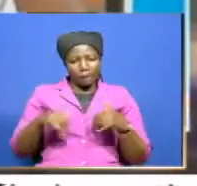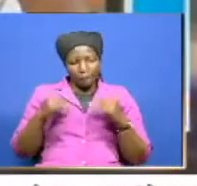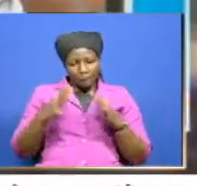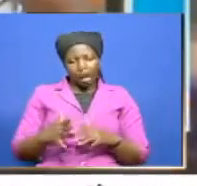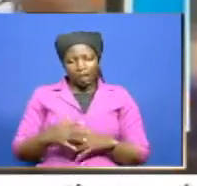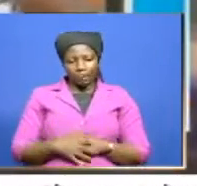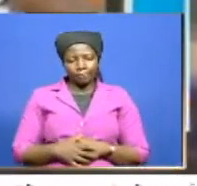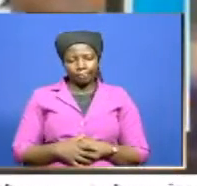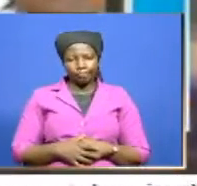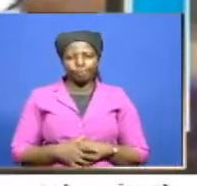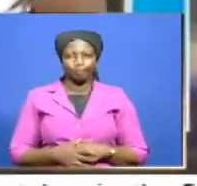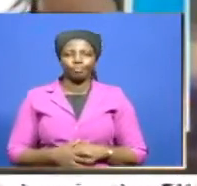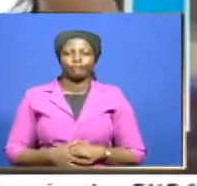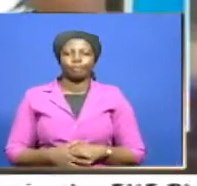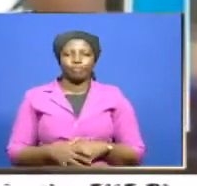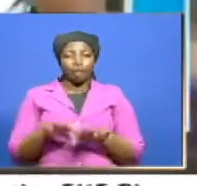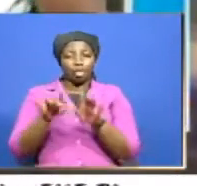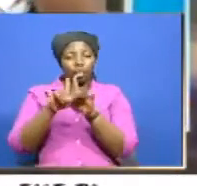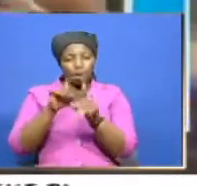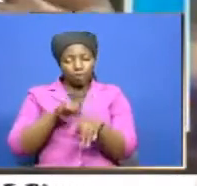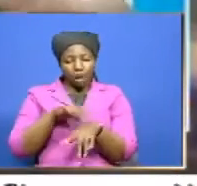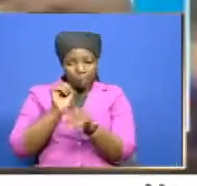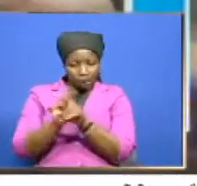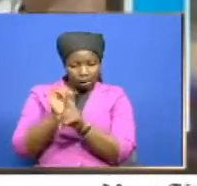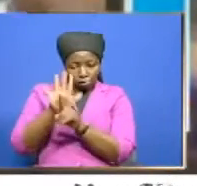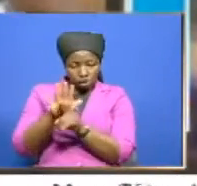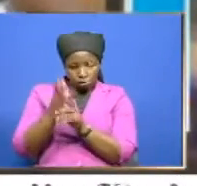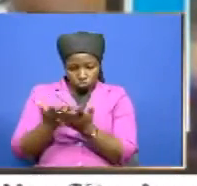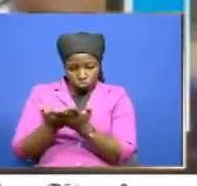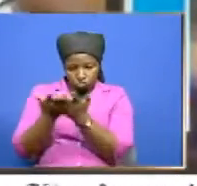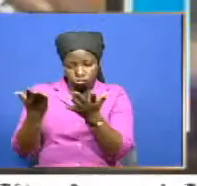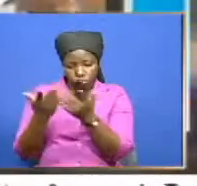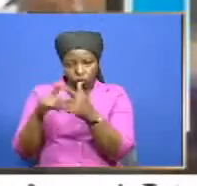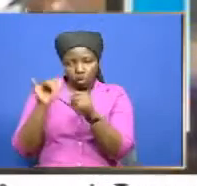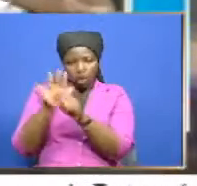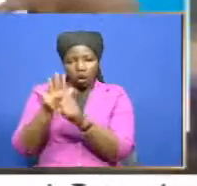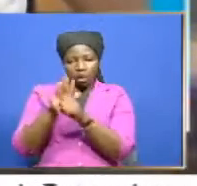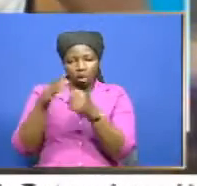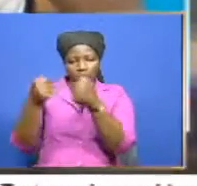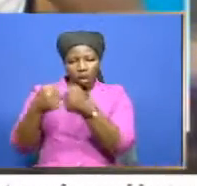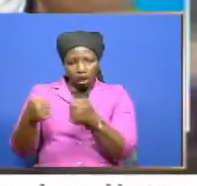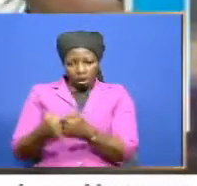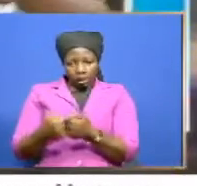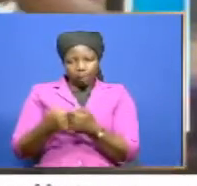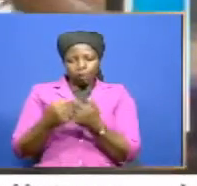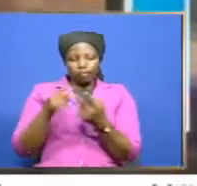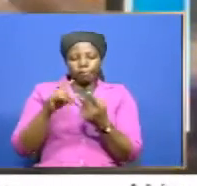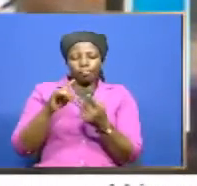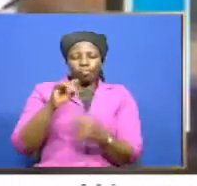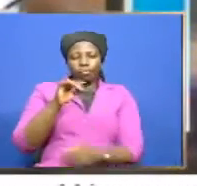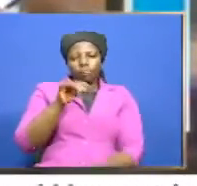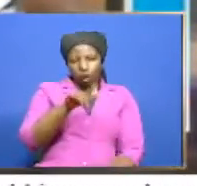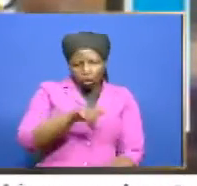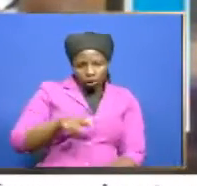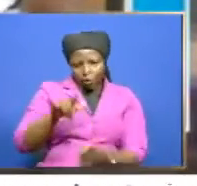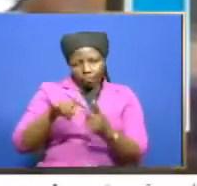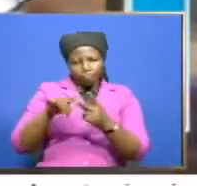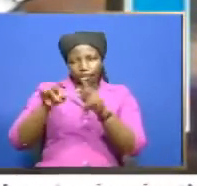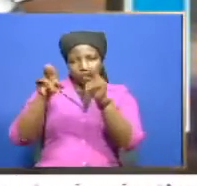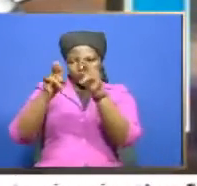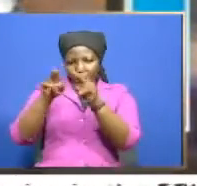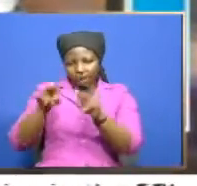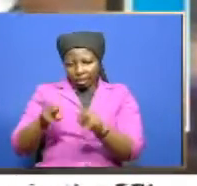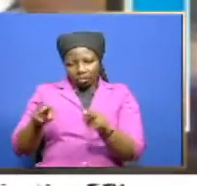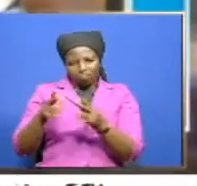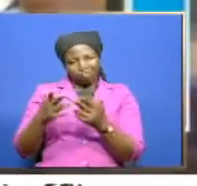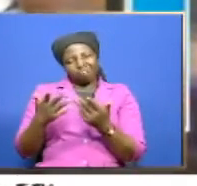talented players, while at the same time exposing them to many tournaments, you know, whether satellite and international. The unfortunate thing is that, you know,